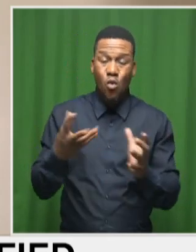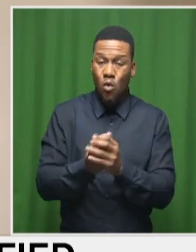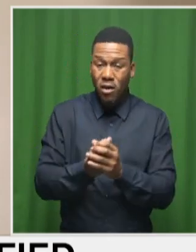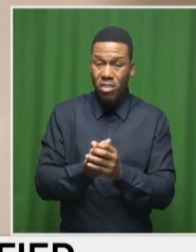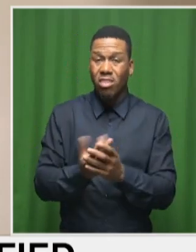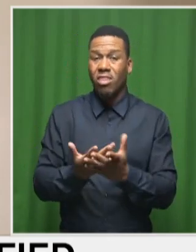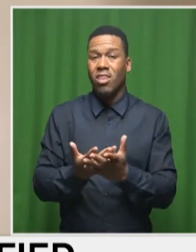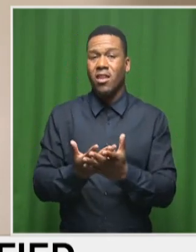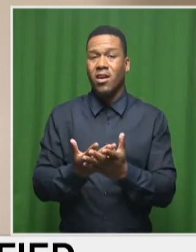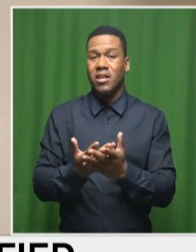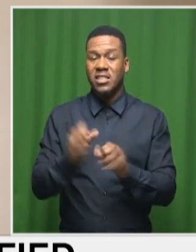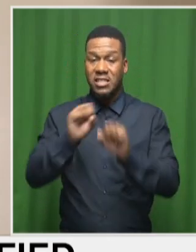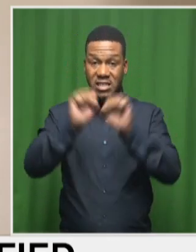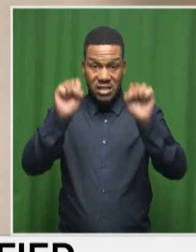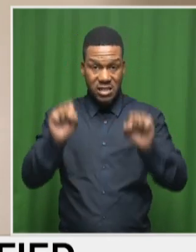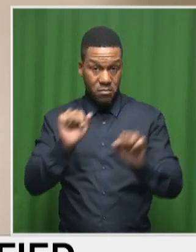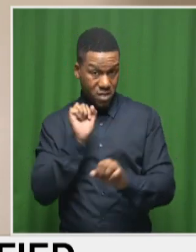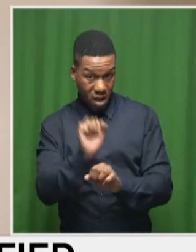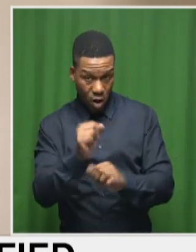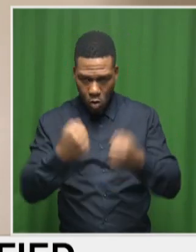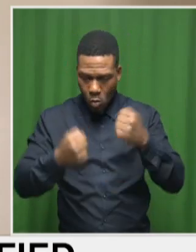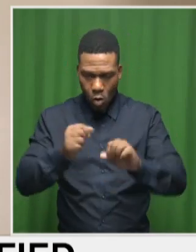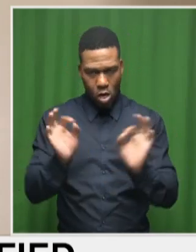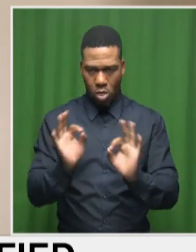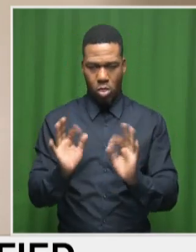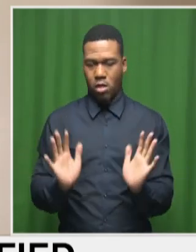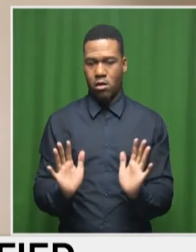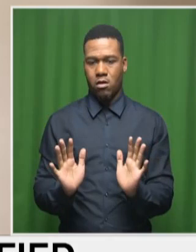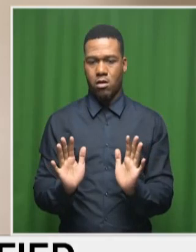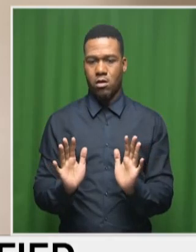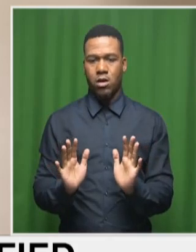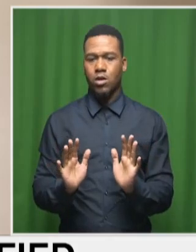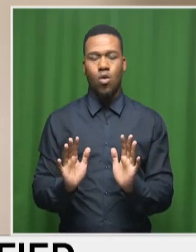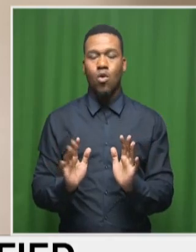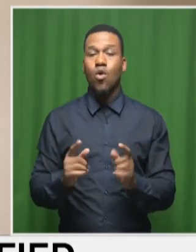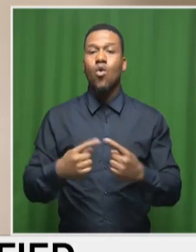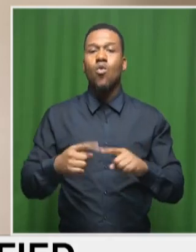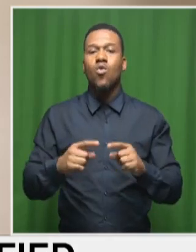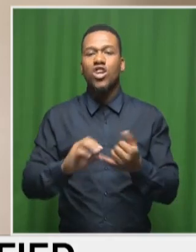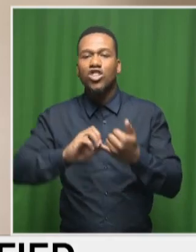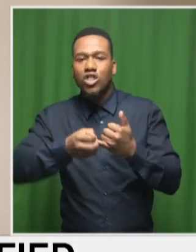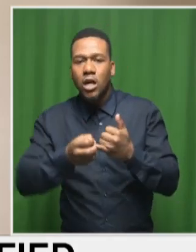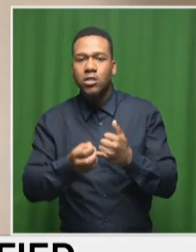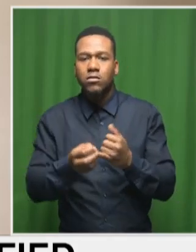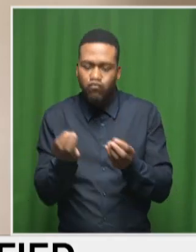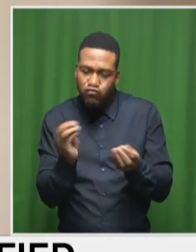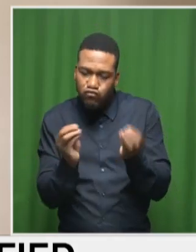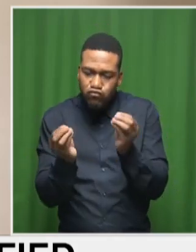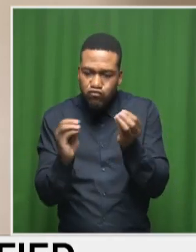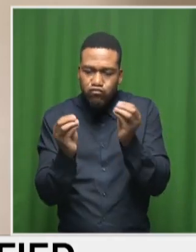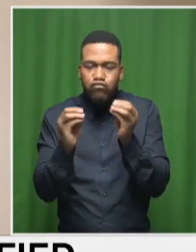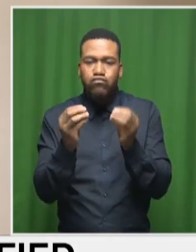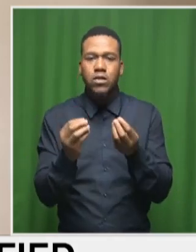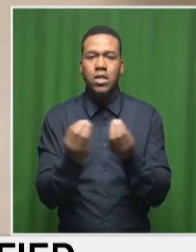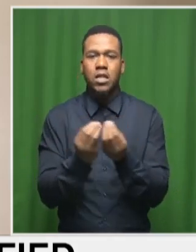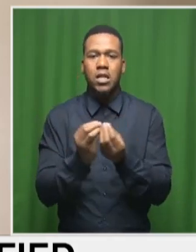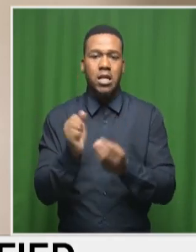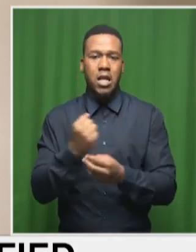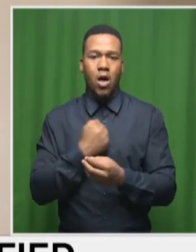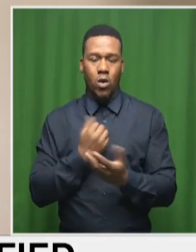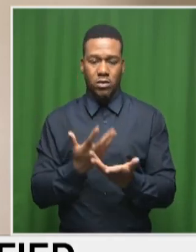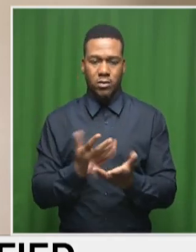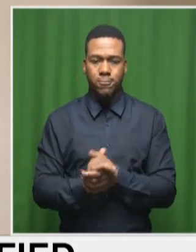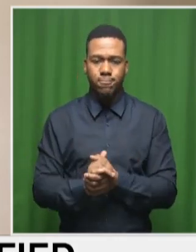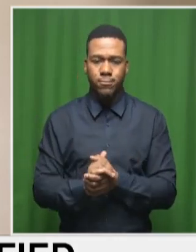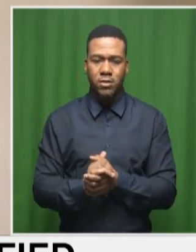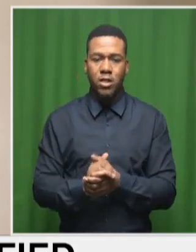existing system the way it is. All we do is we tie in our components and our software, which effectively